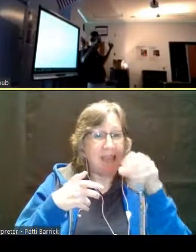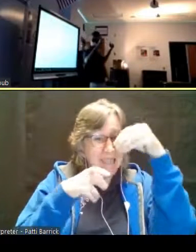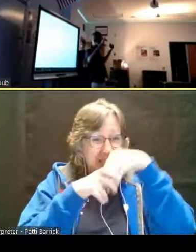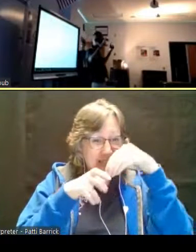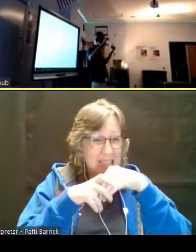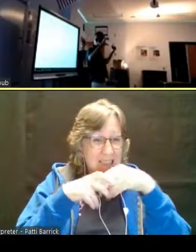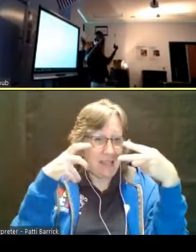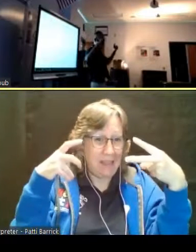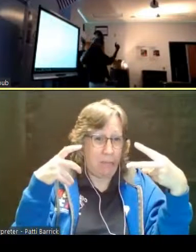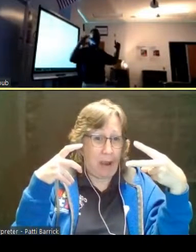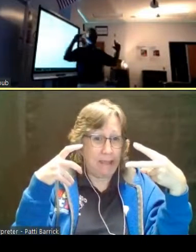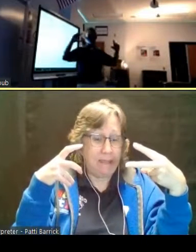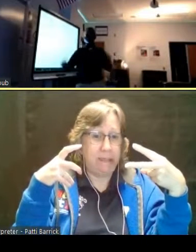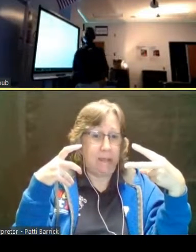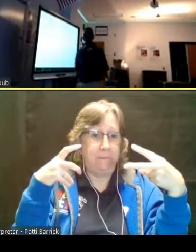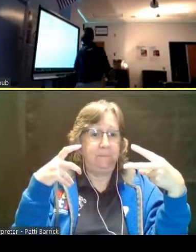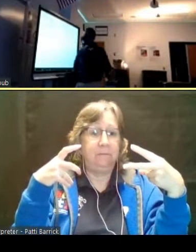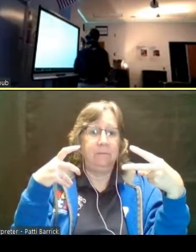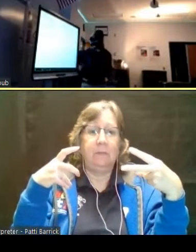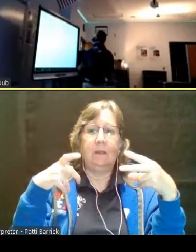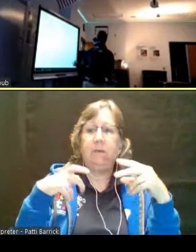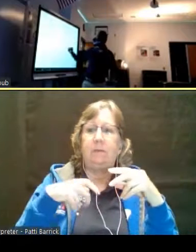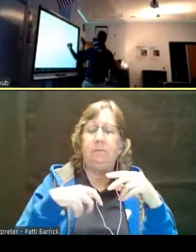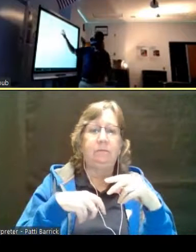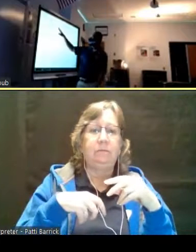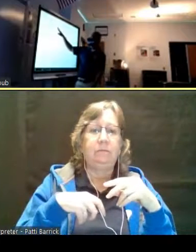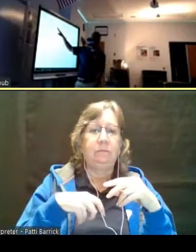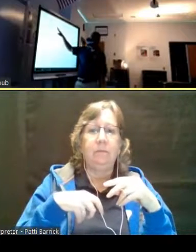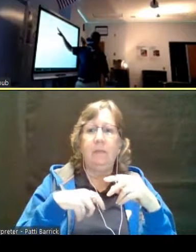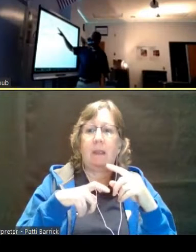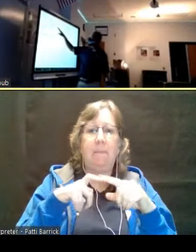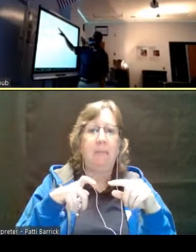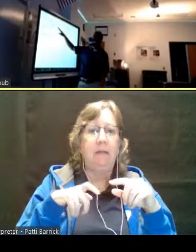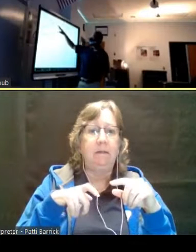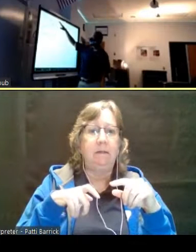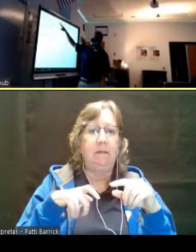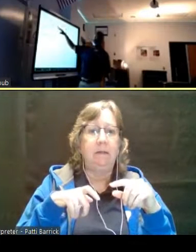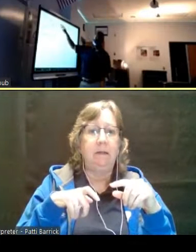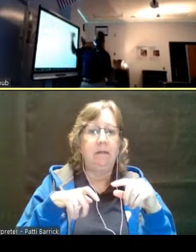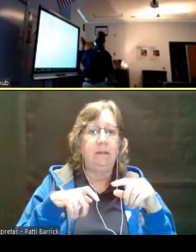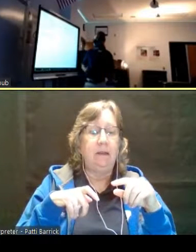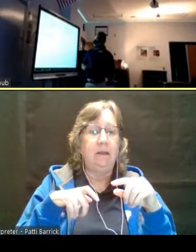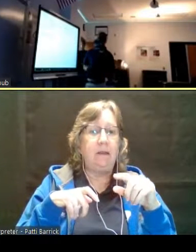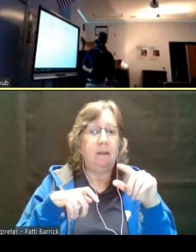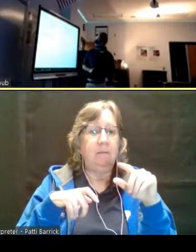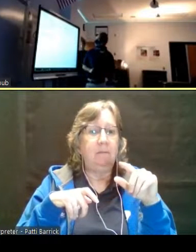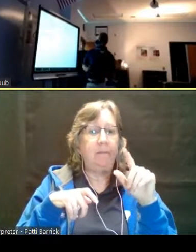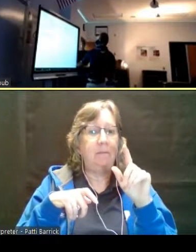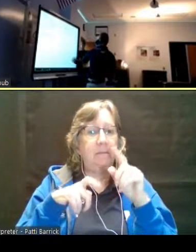the less than or greater than brackets. But then the elements and the tags kind of go